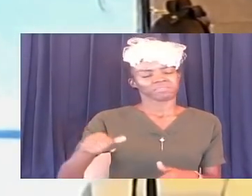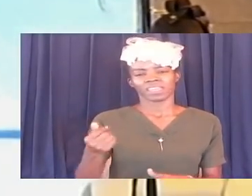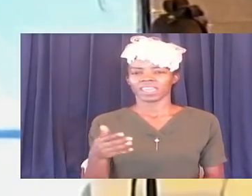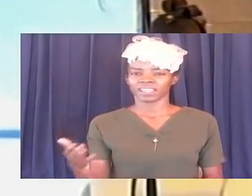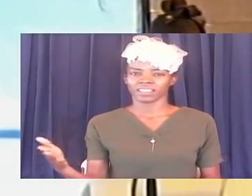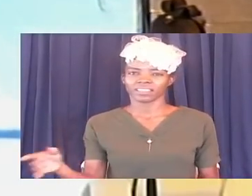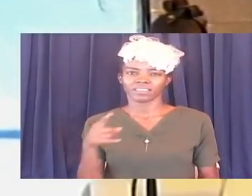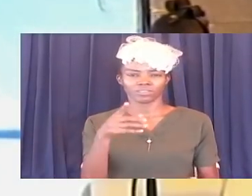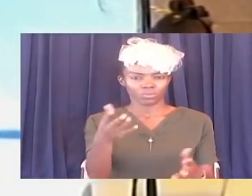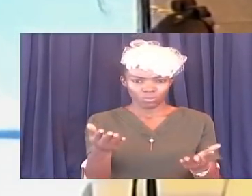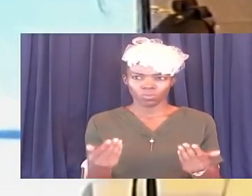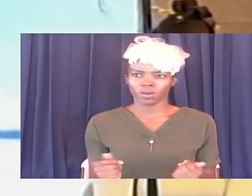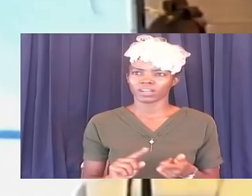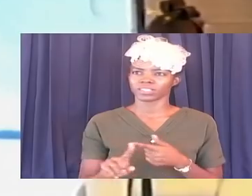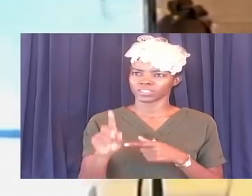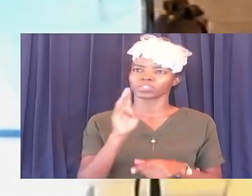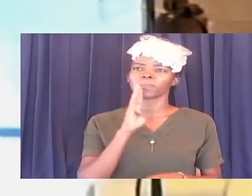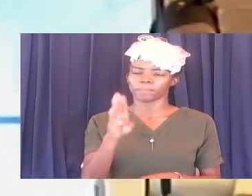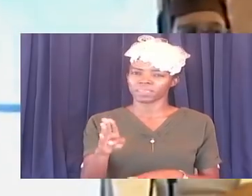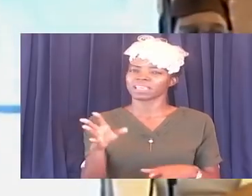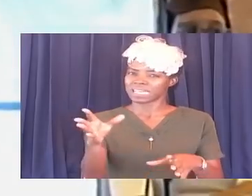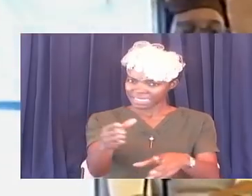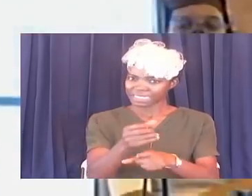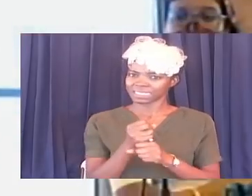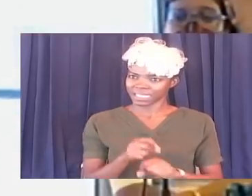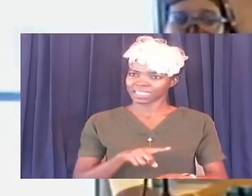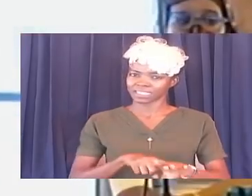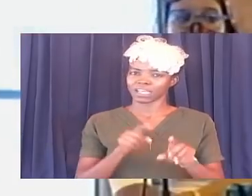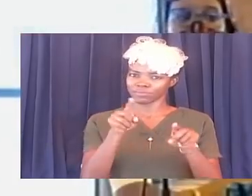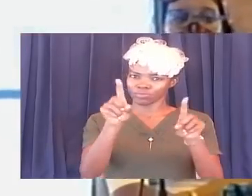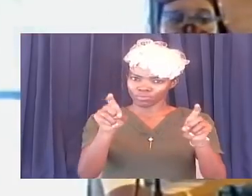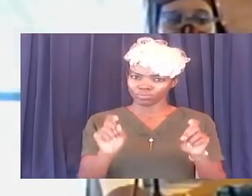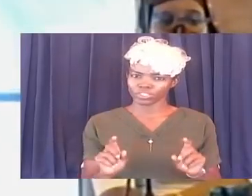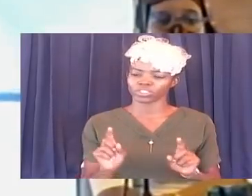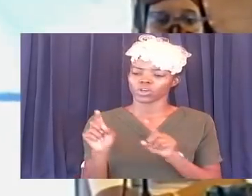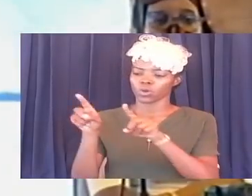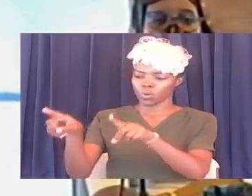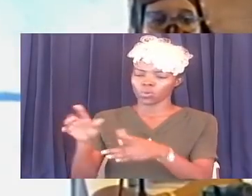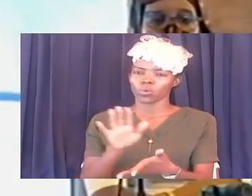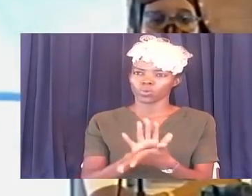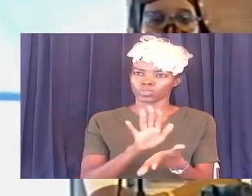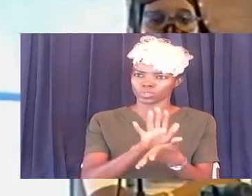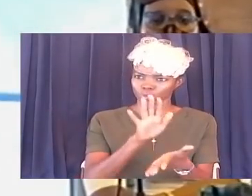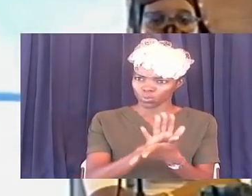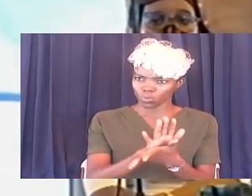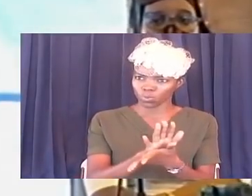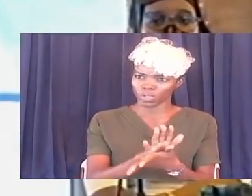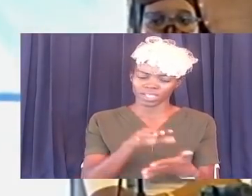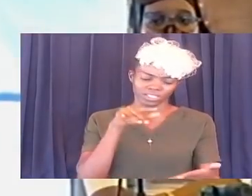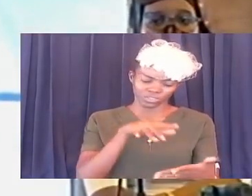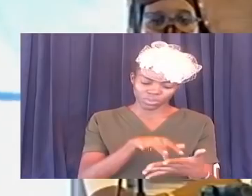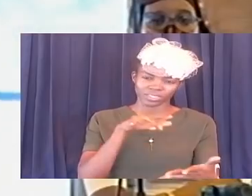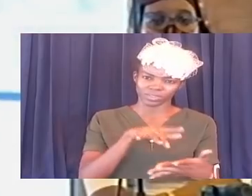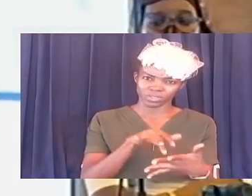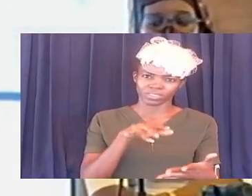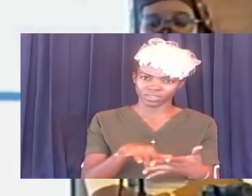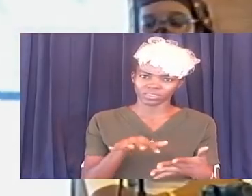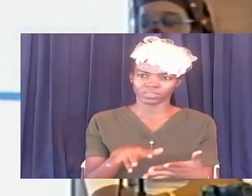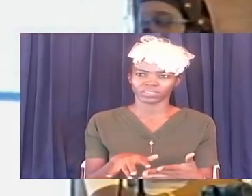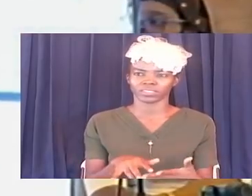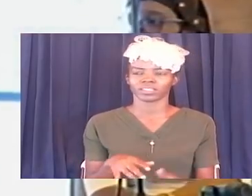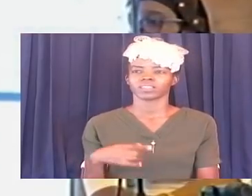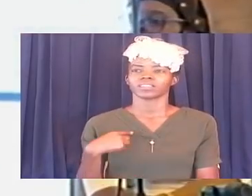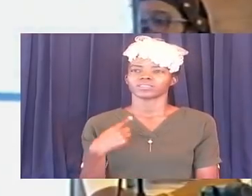part of that preparation is going to school and doing all the necessary studies, right? And so we see over